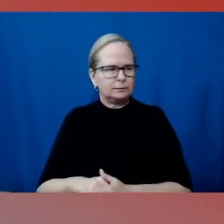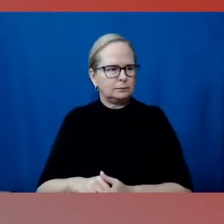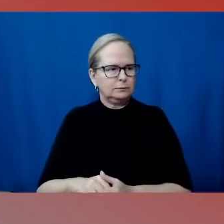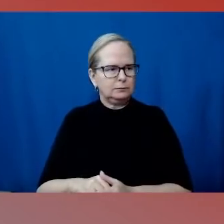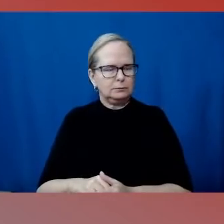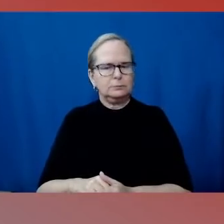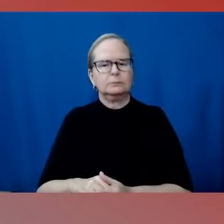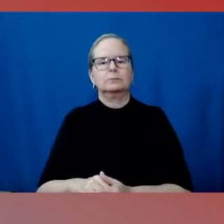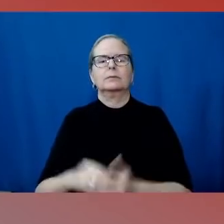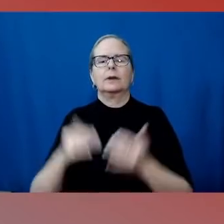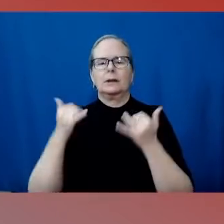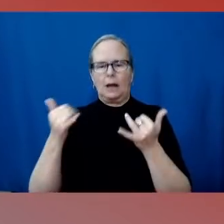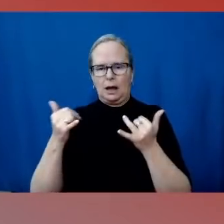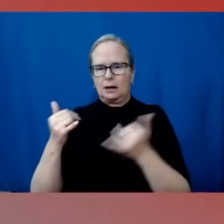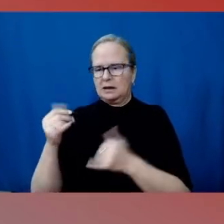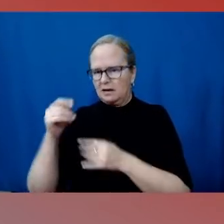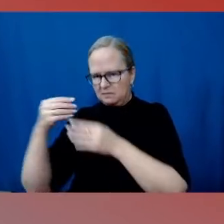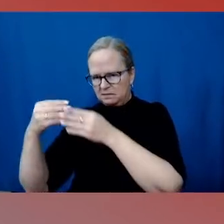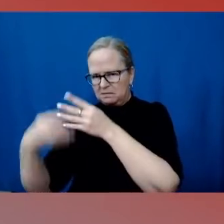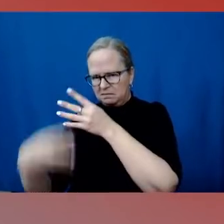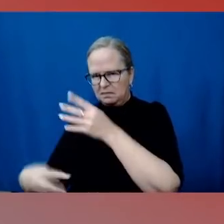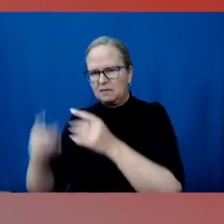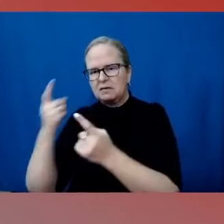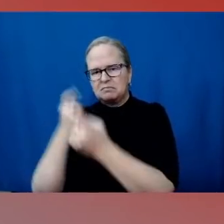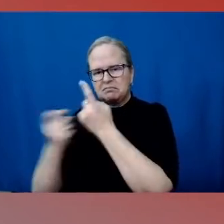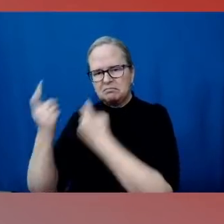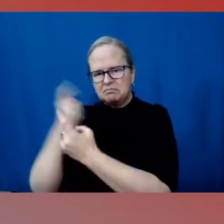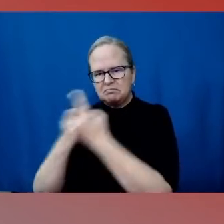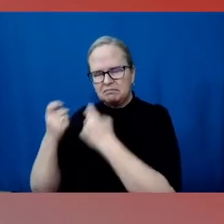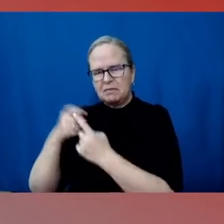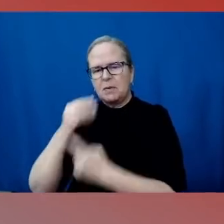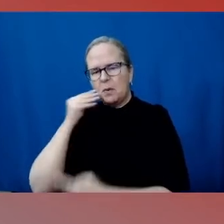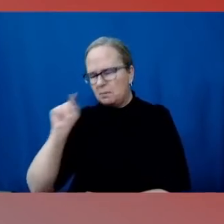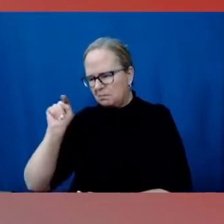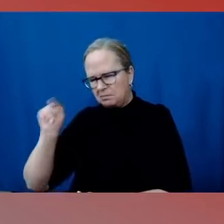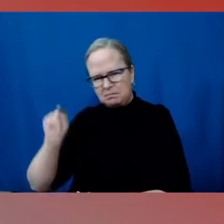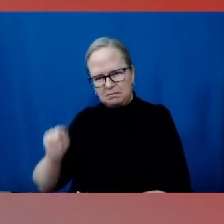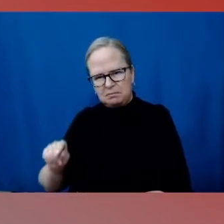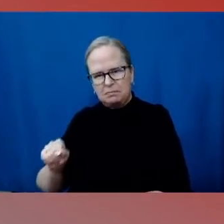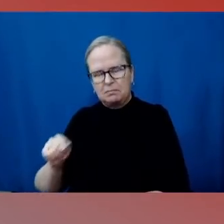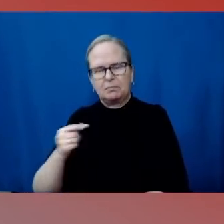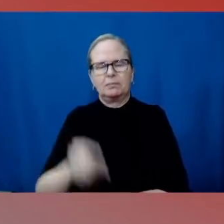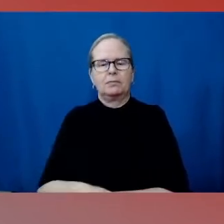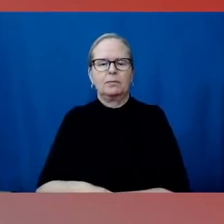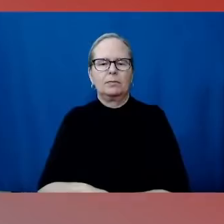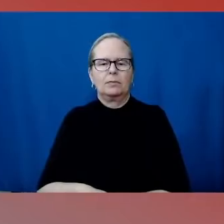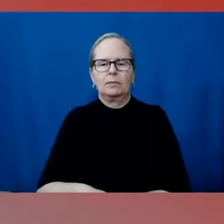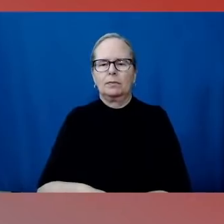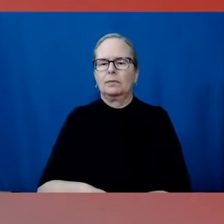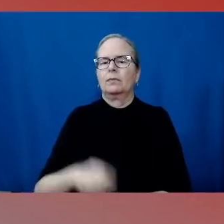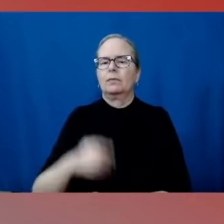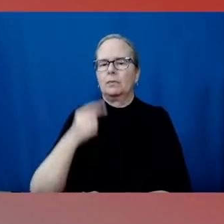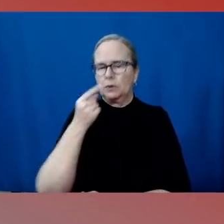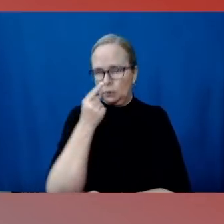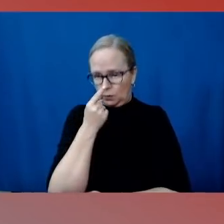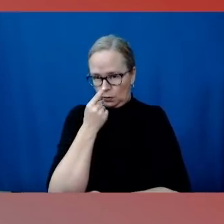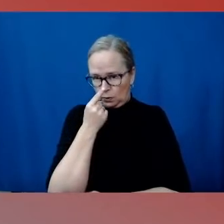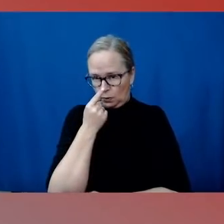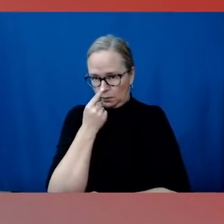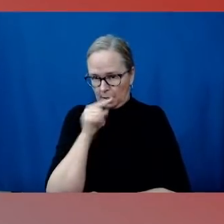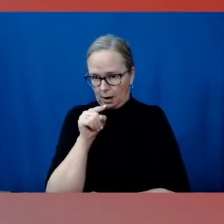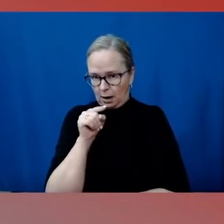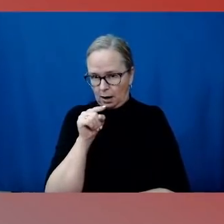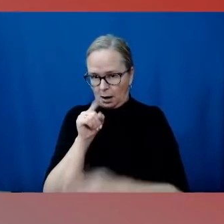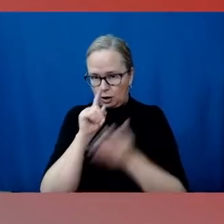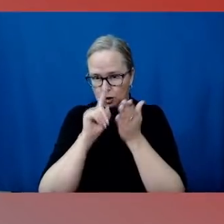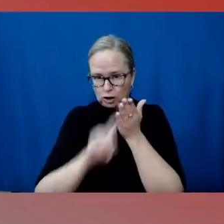I am going to move into some of the questions that we've been getting from viewers at home. And then I wouldn't mind taking